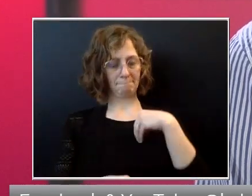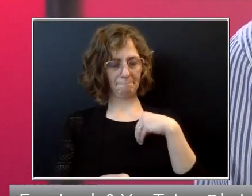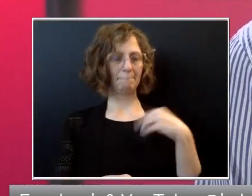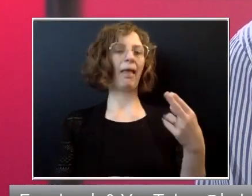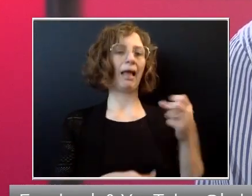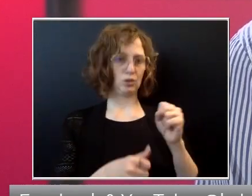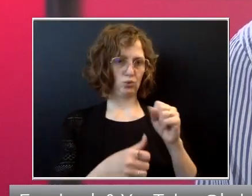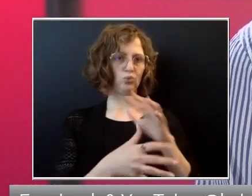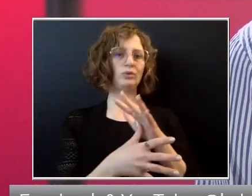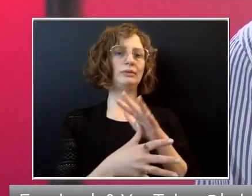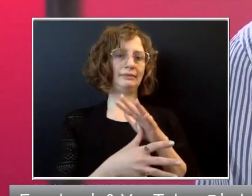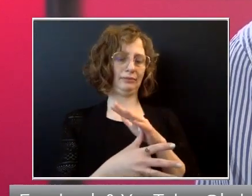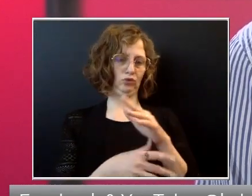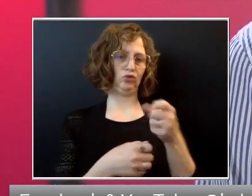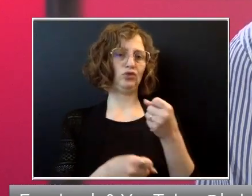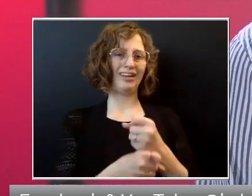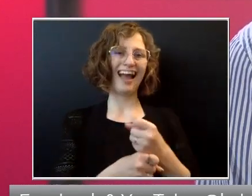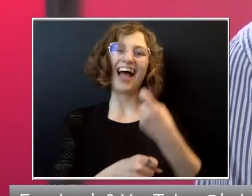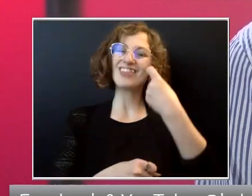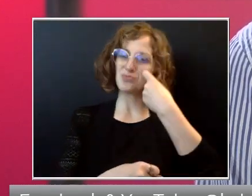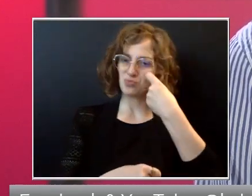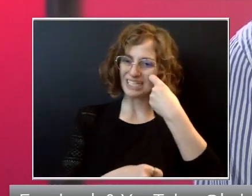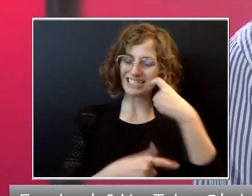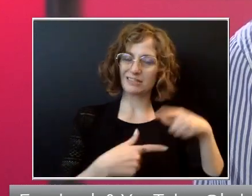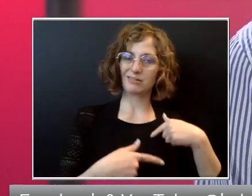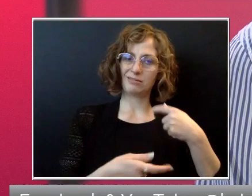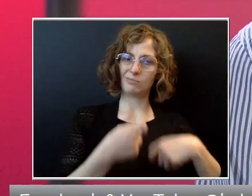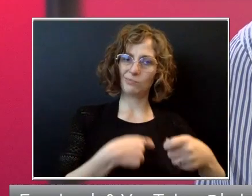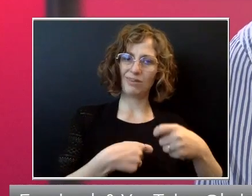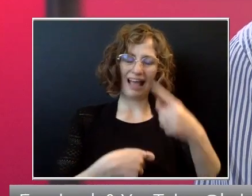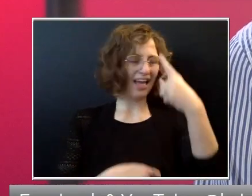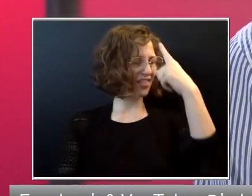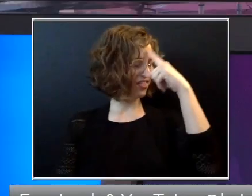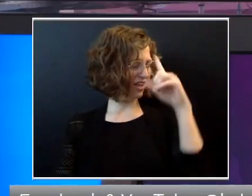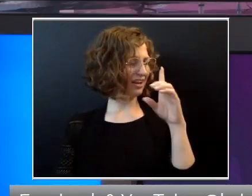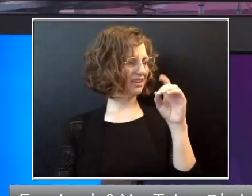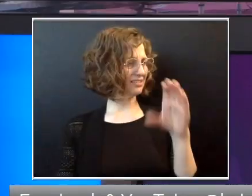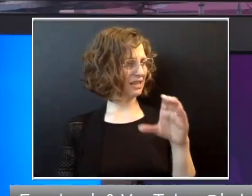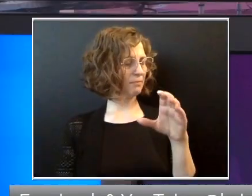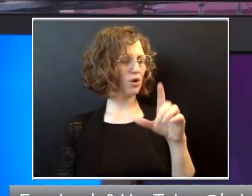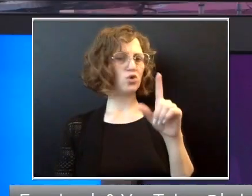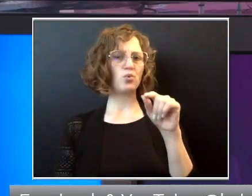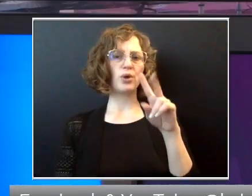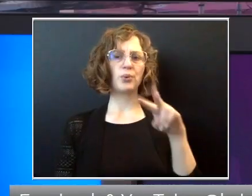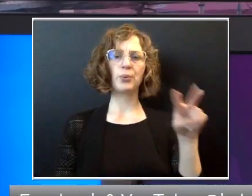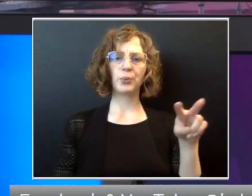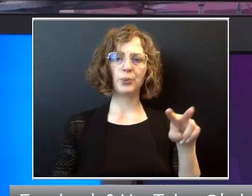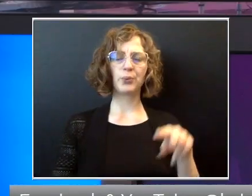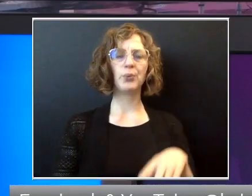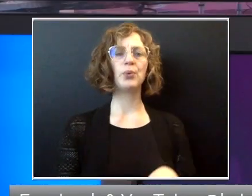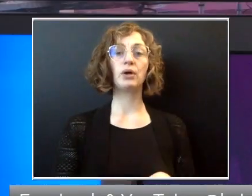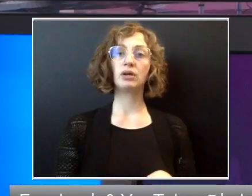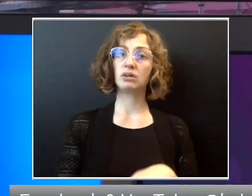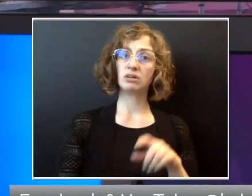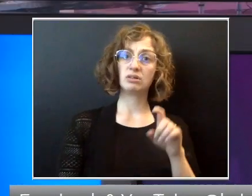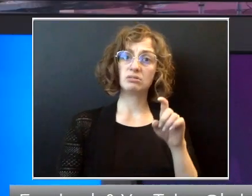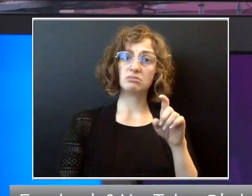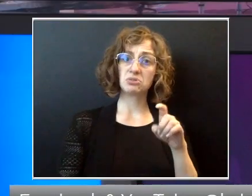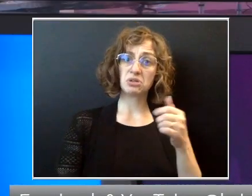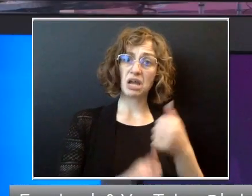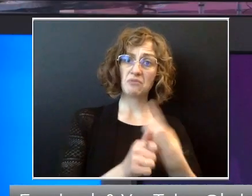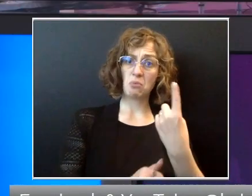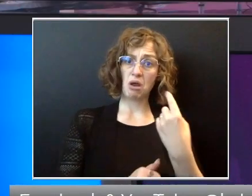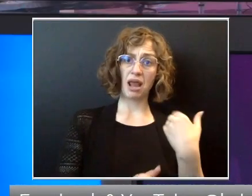it replaced, I believe, December of 2022. So should everyone have this insurance policy? Does